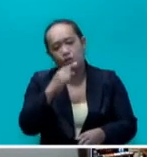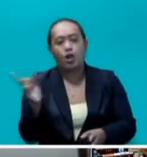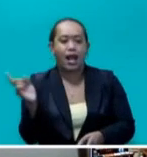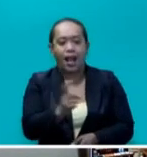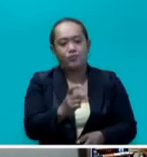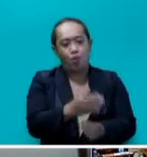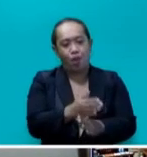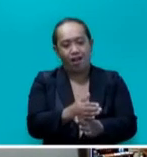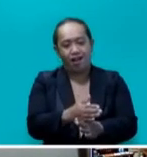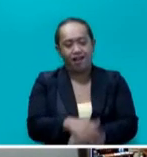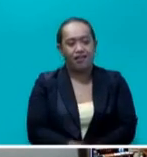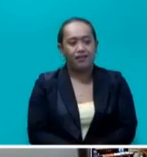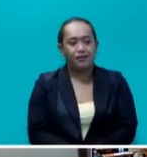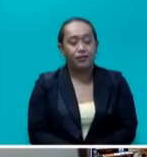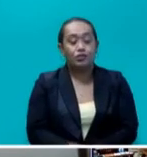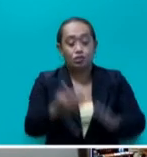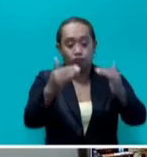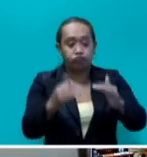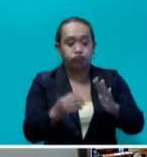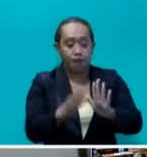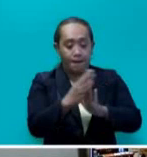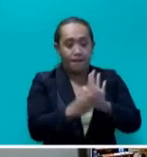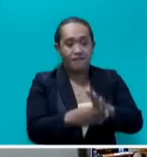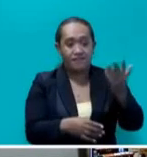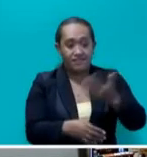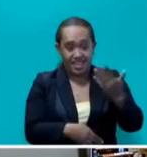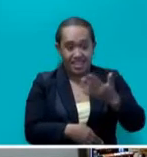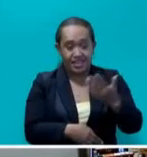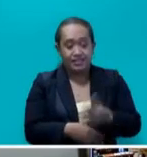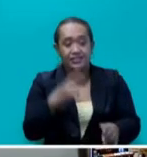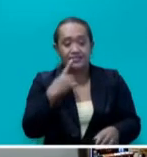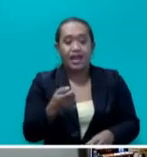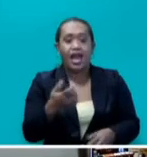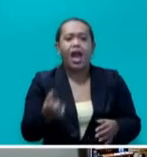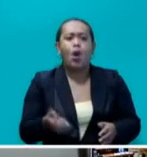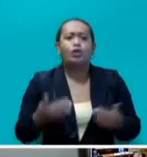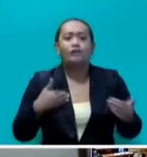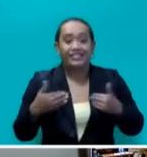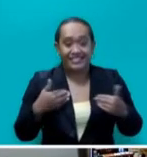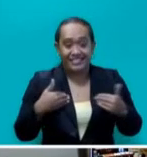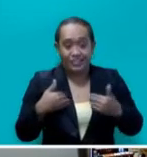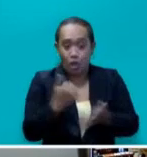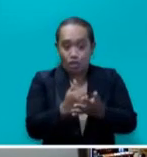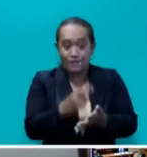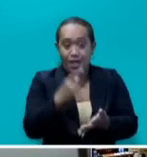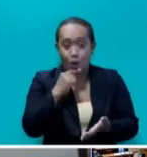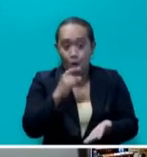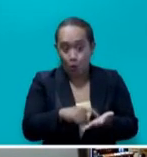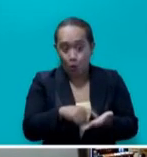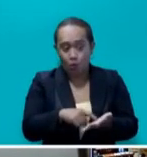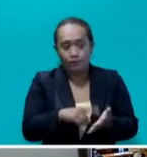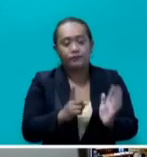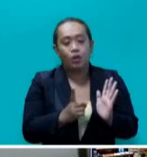sir, the next bill, Bill 15 of 2021, Tertiary Scholarship and Loans Budget Amendment Bill. Mr. Speaker, sir, the